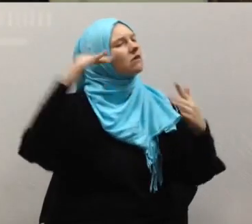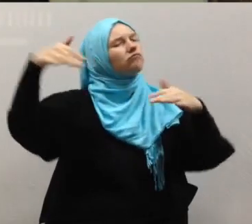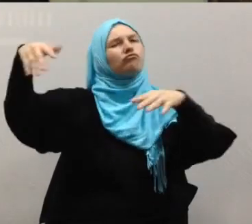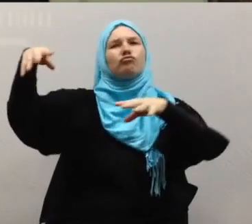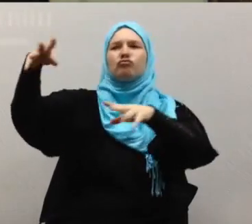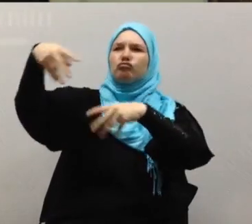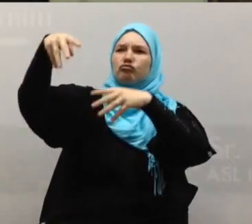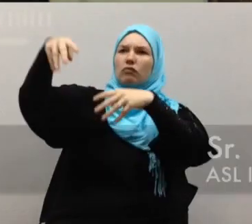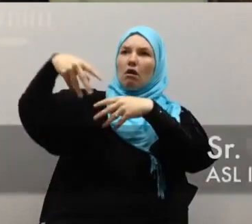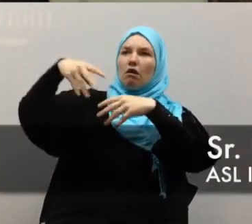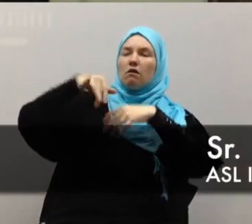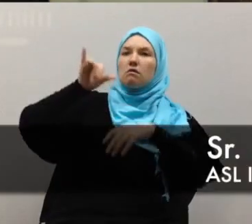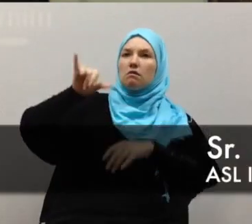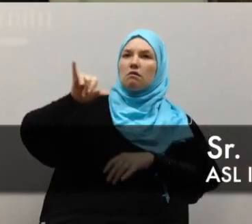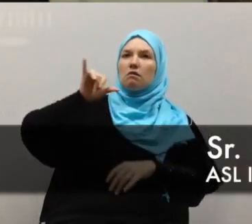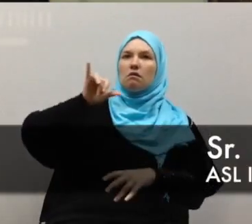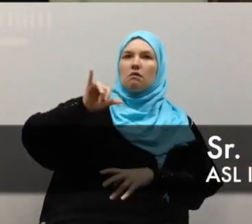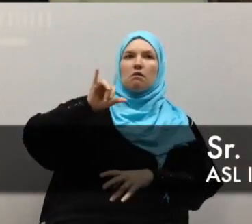bowing his head